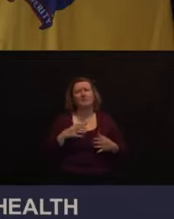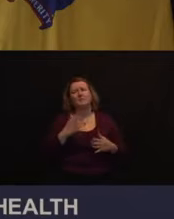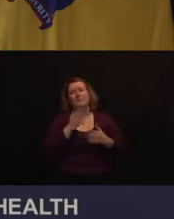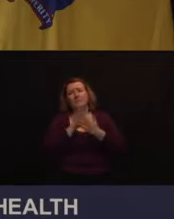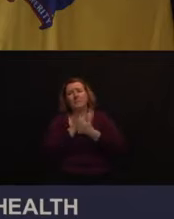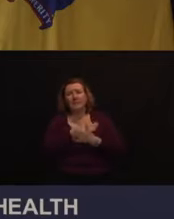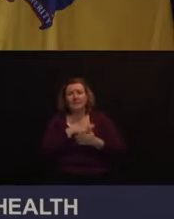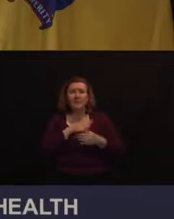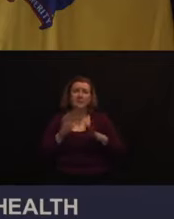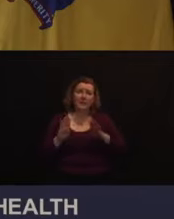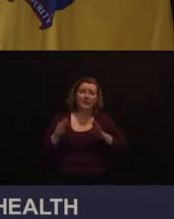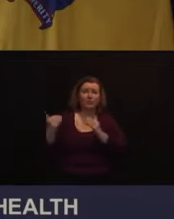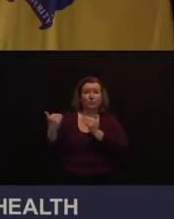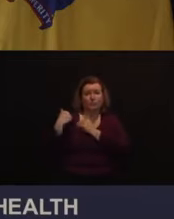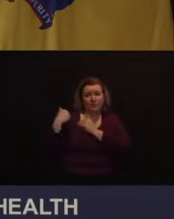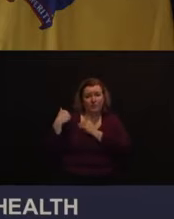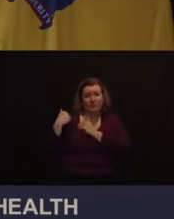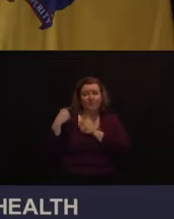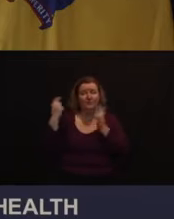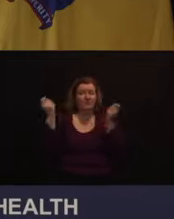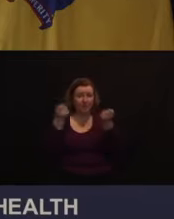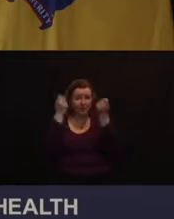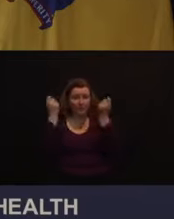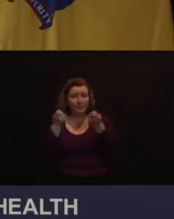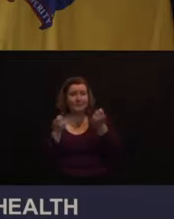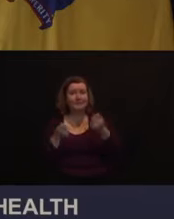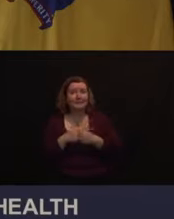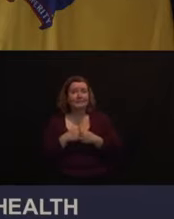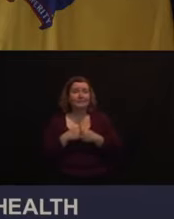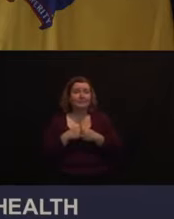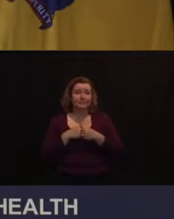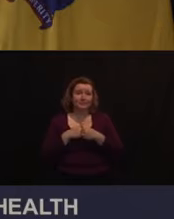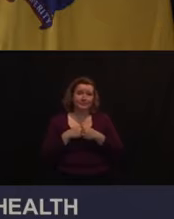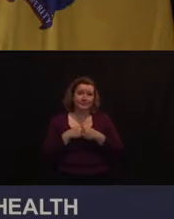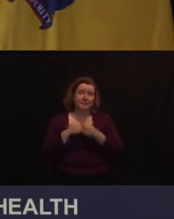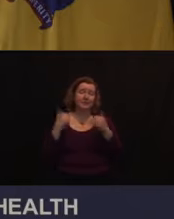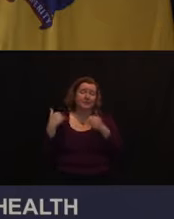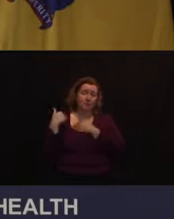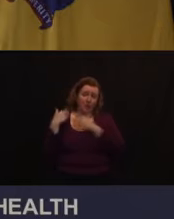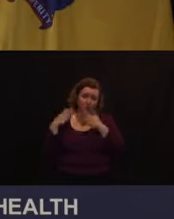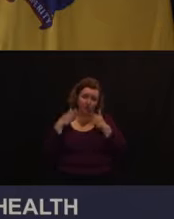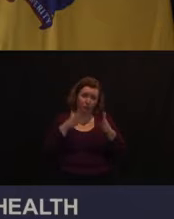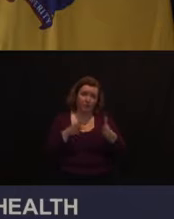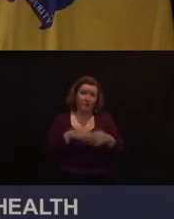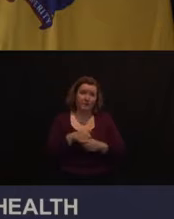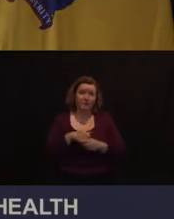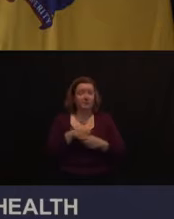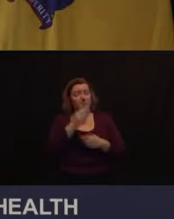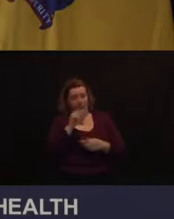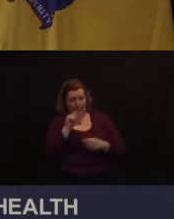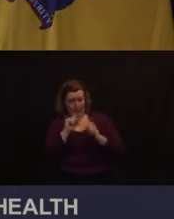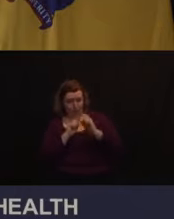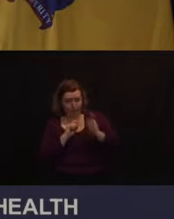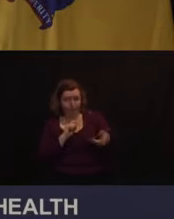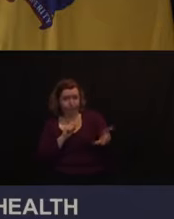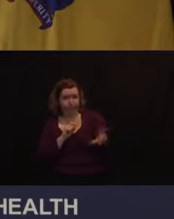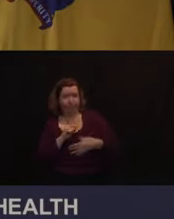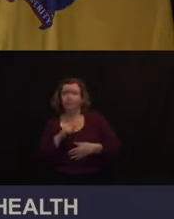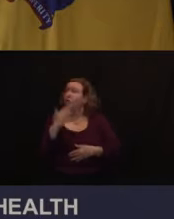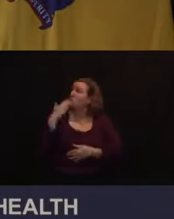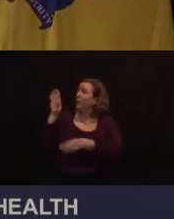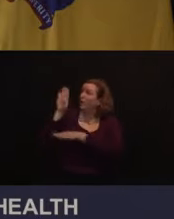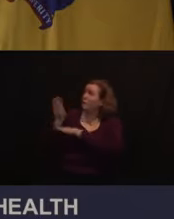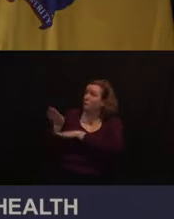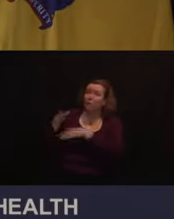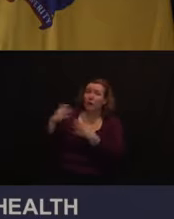behave responsibly and celebrate those holidays responsibly. With that, Mac, welcome. Good afternoon. Governor,